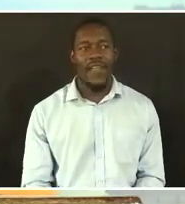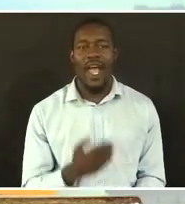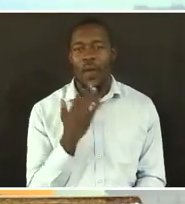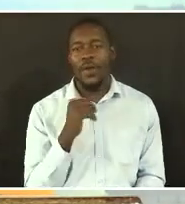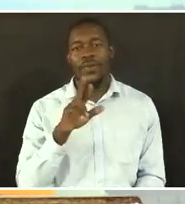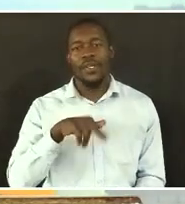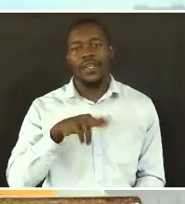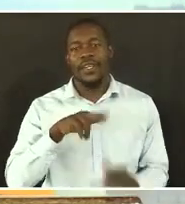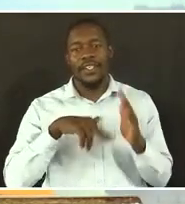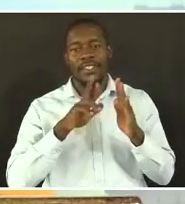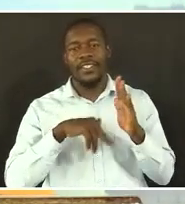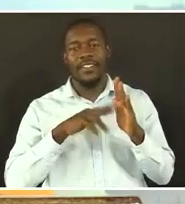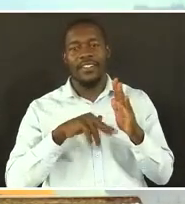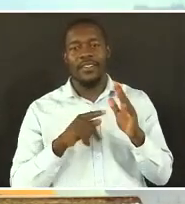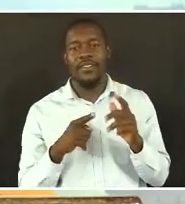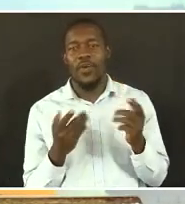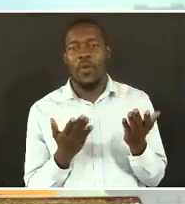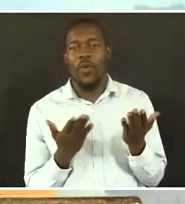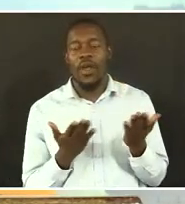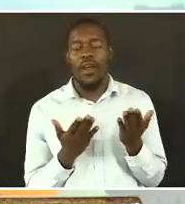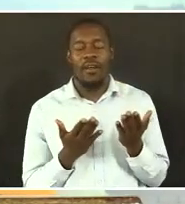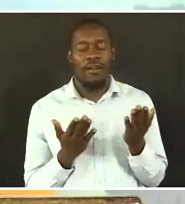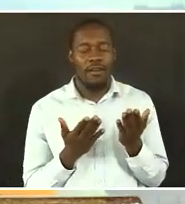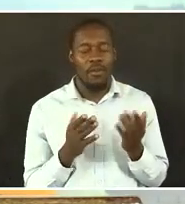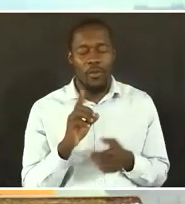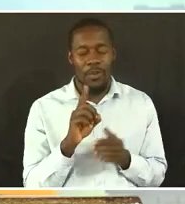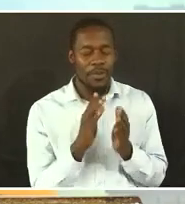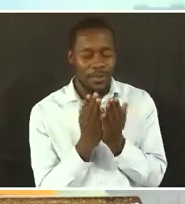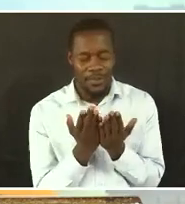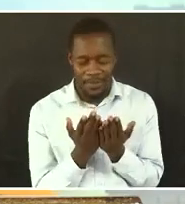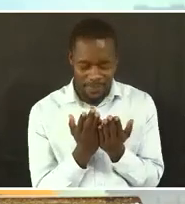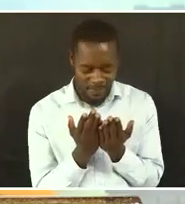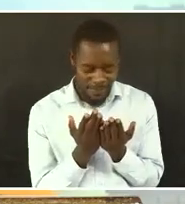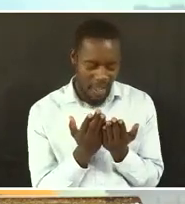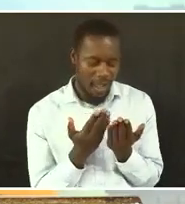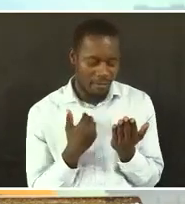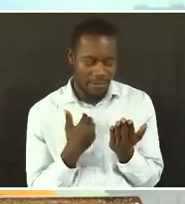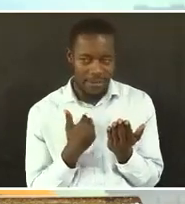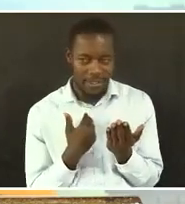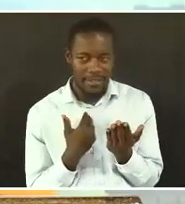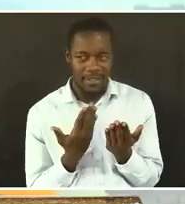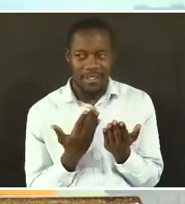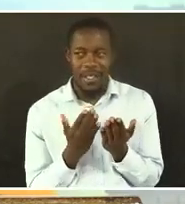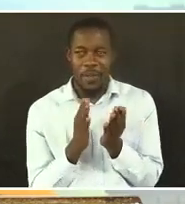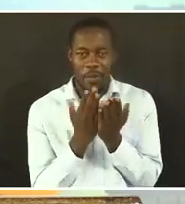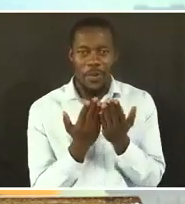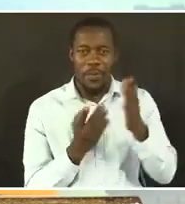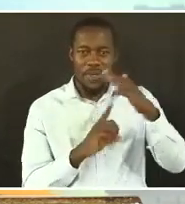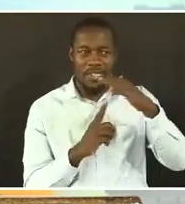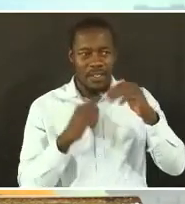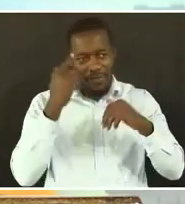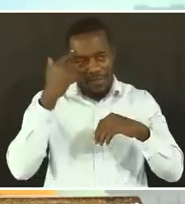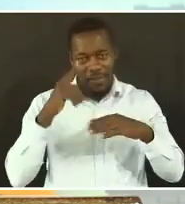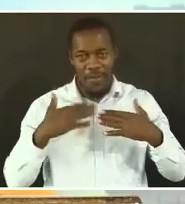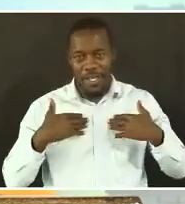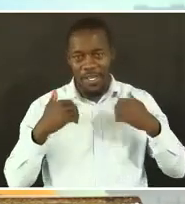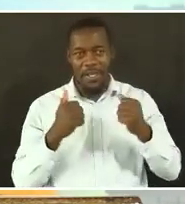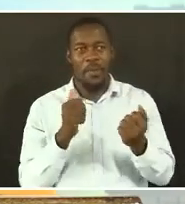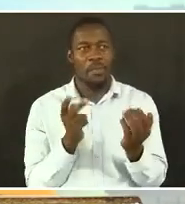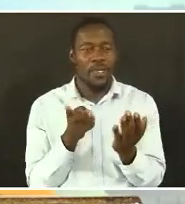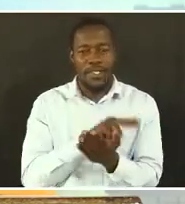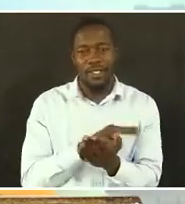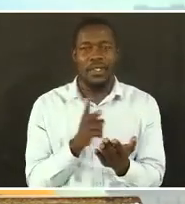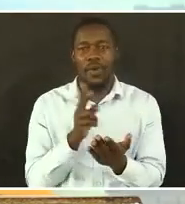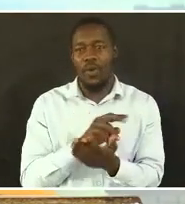one. It's in the book Ministry of Healing. I clipped it somewhere. In the book Ministry of Healing, page 143, paragraph